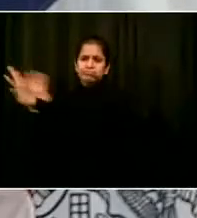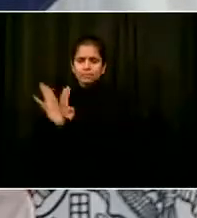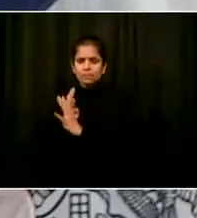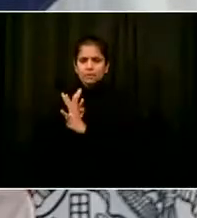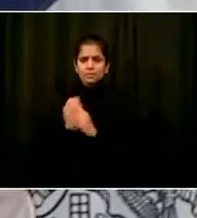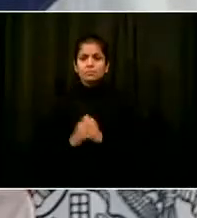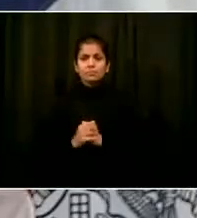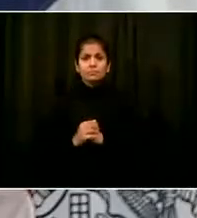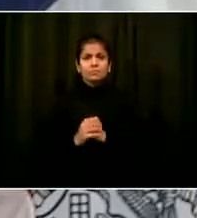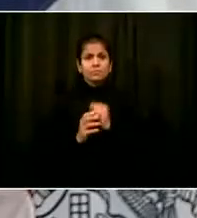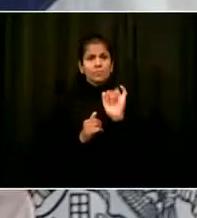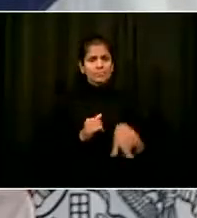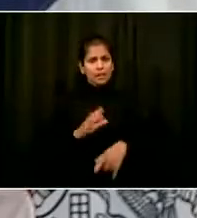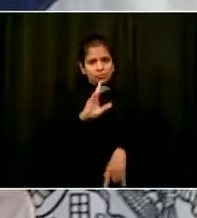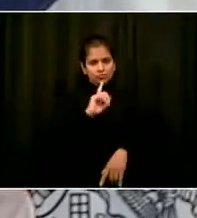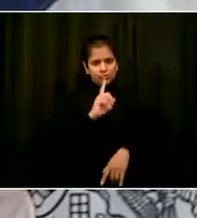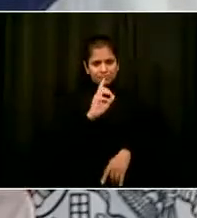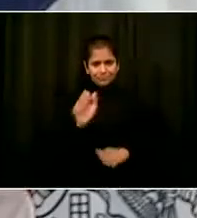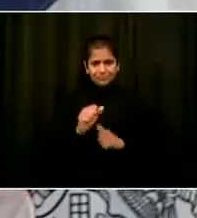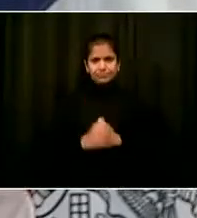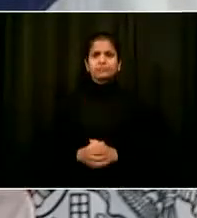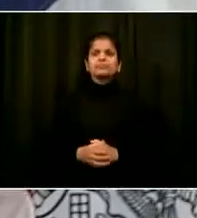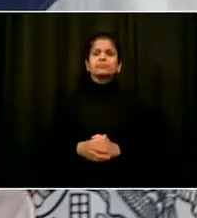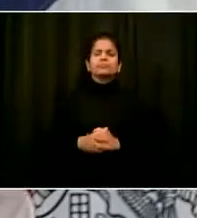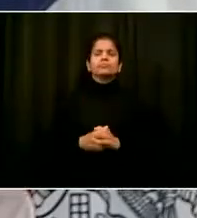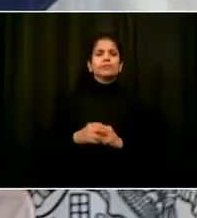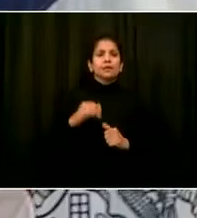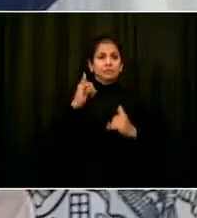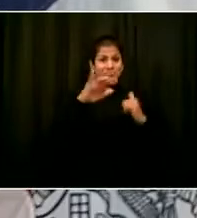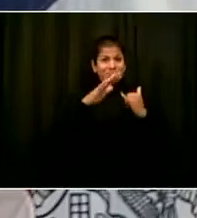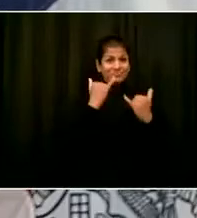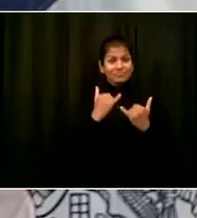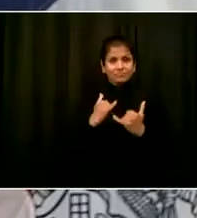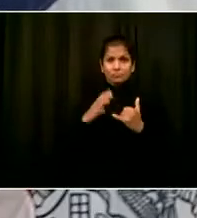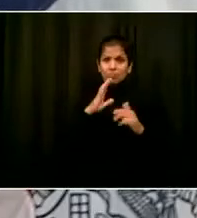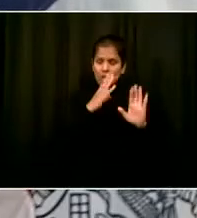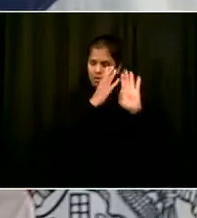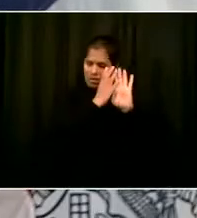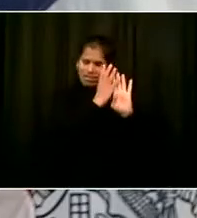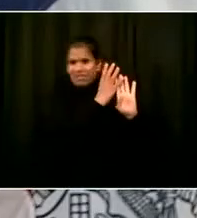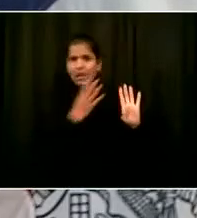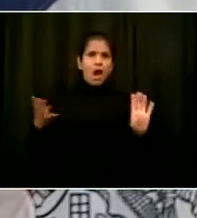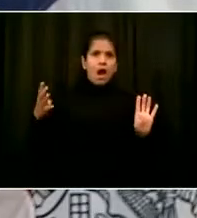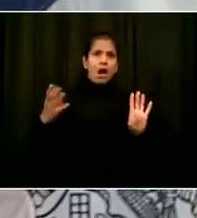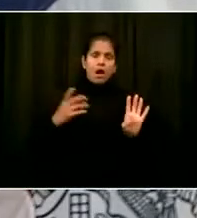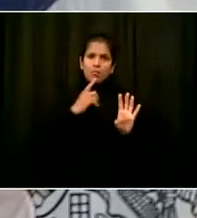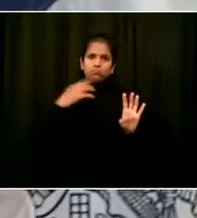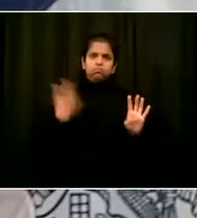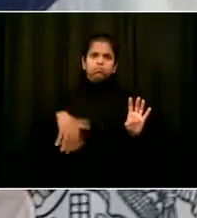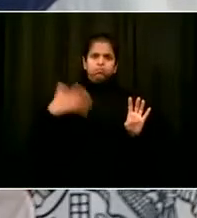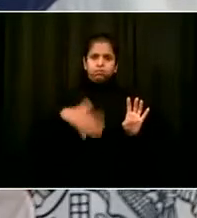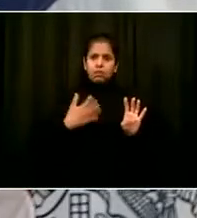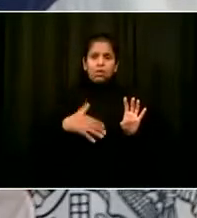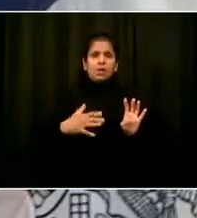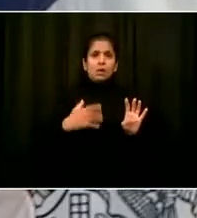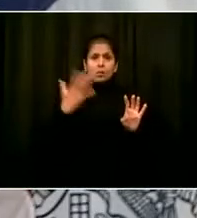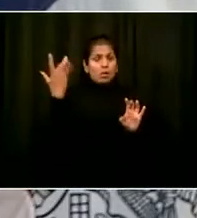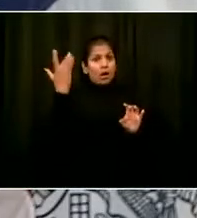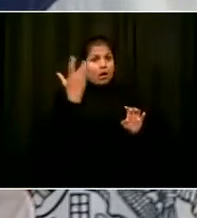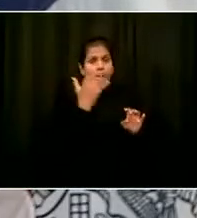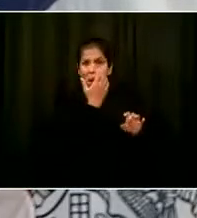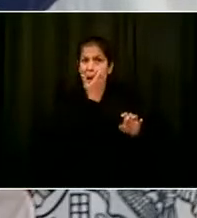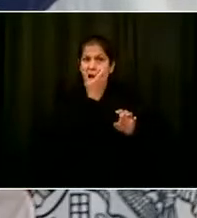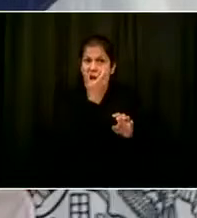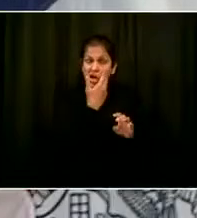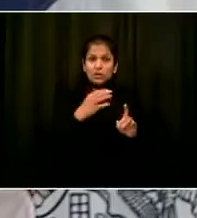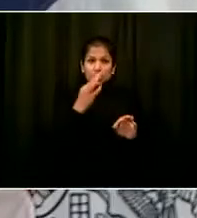saw them at health and hospitals obviously we're having a particularly intense moment because people are preparing for the holidays uh so I don't